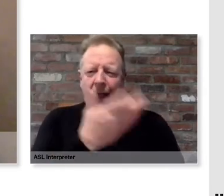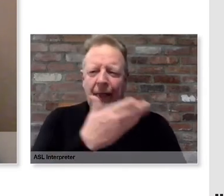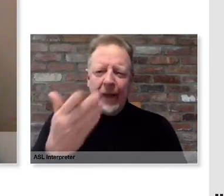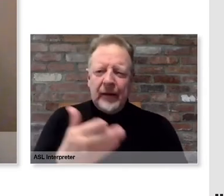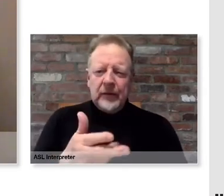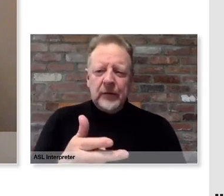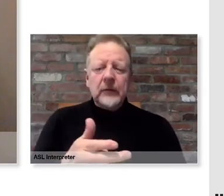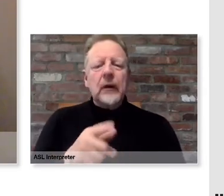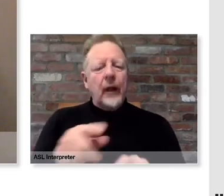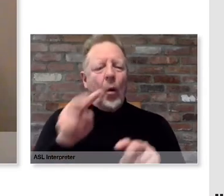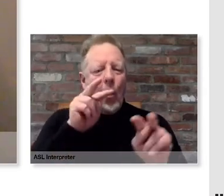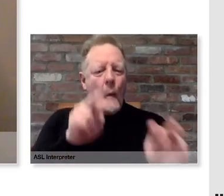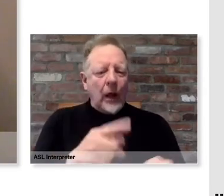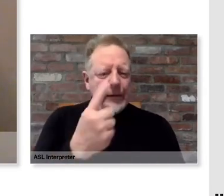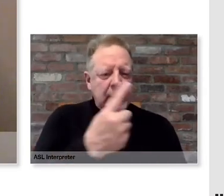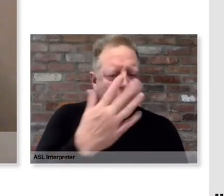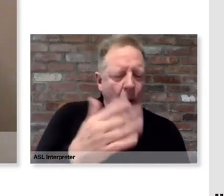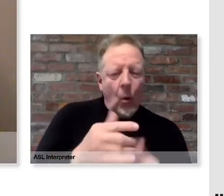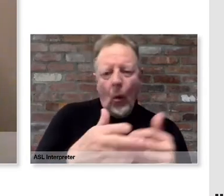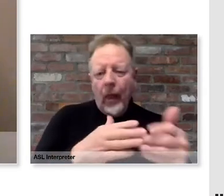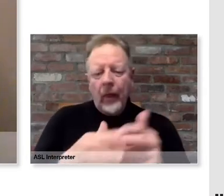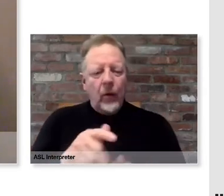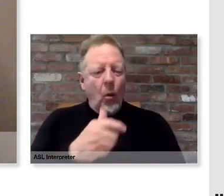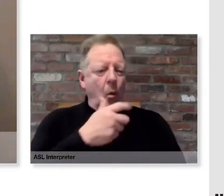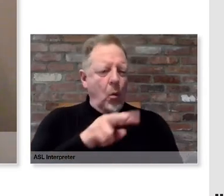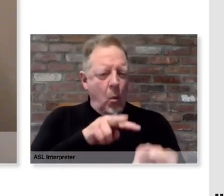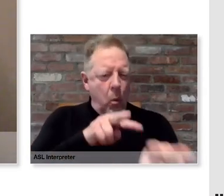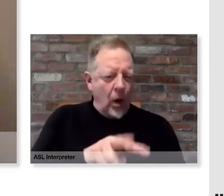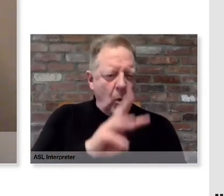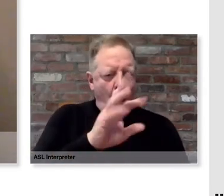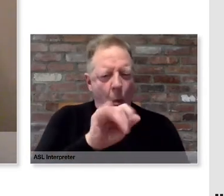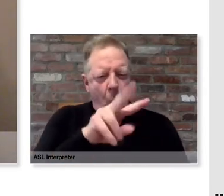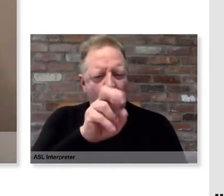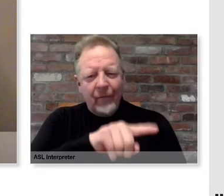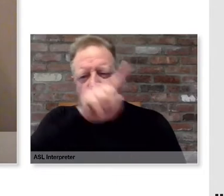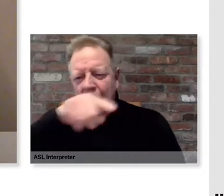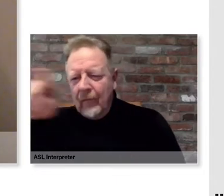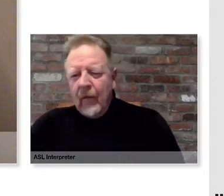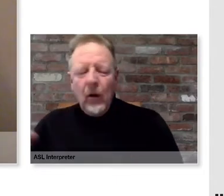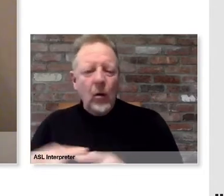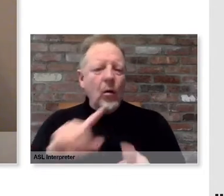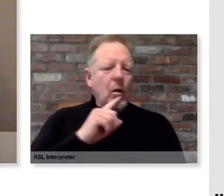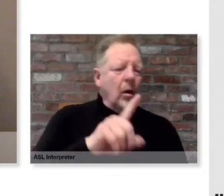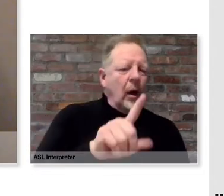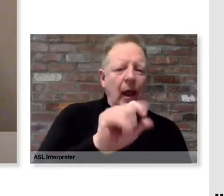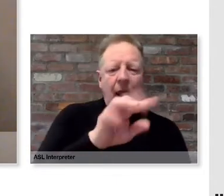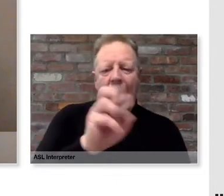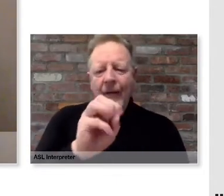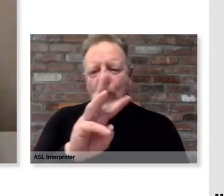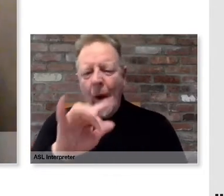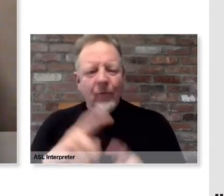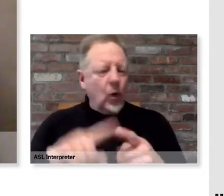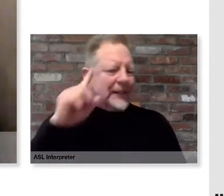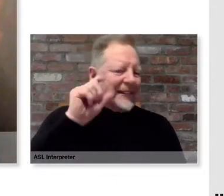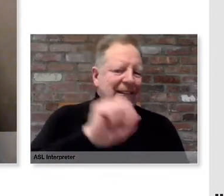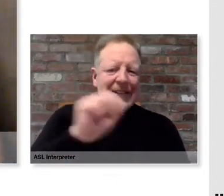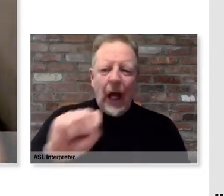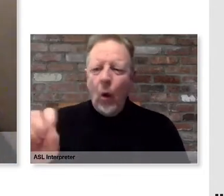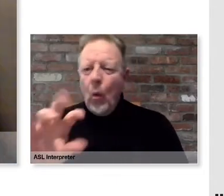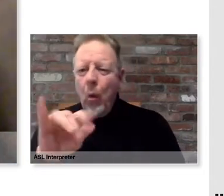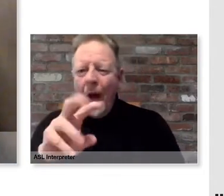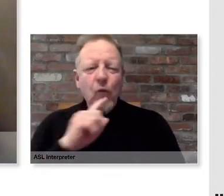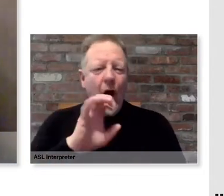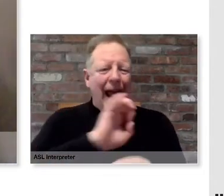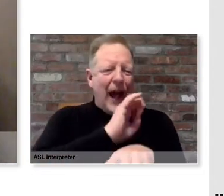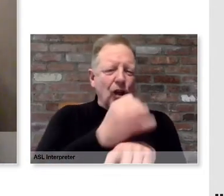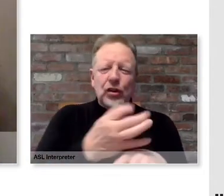watch something, whether that's a wave, whether it's light, whether that's or a light wave, or whether it's a sound, or whether it's an energy thing. I don't know.